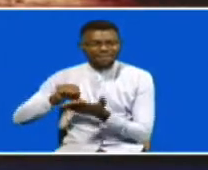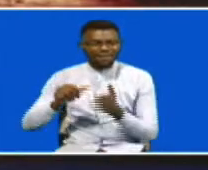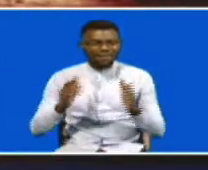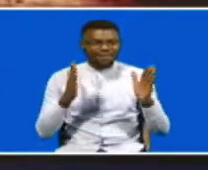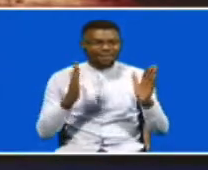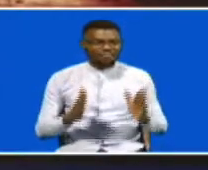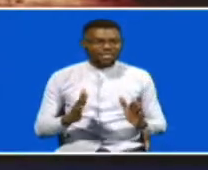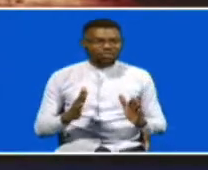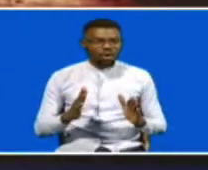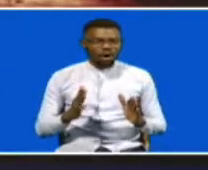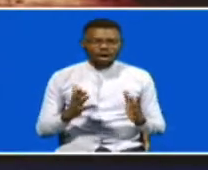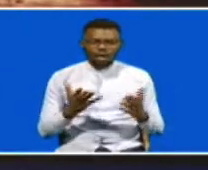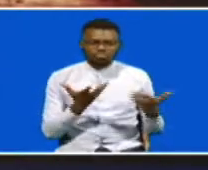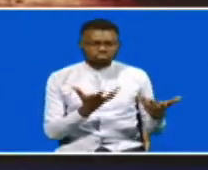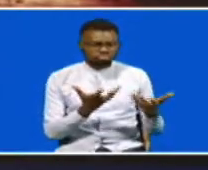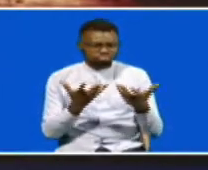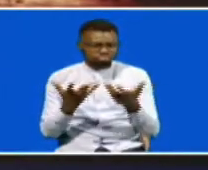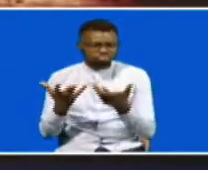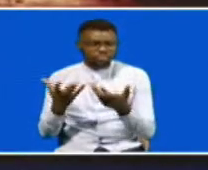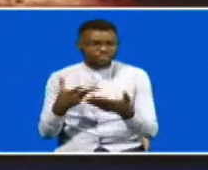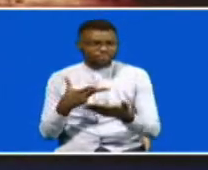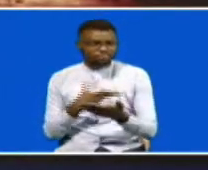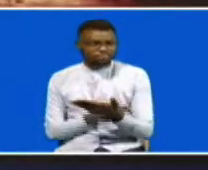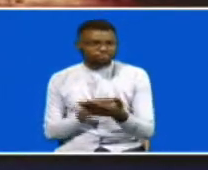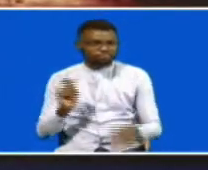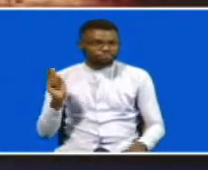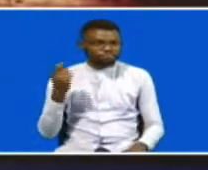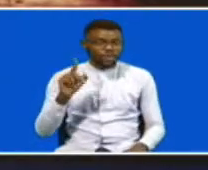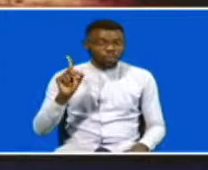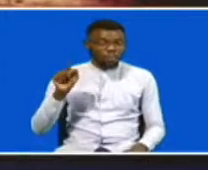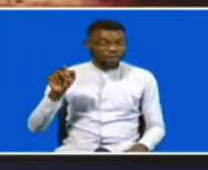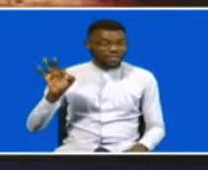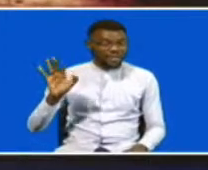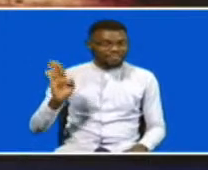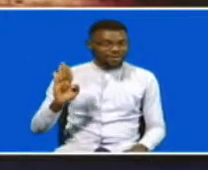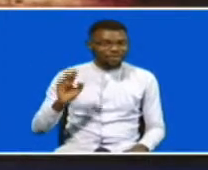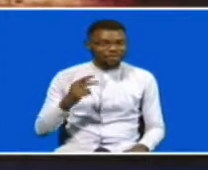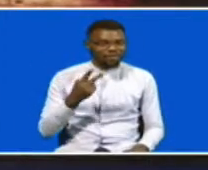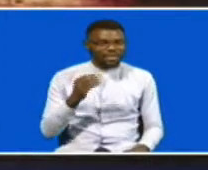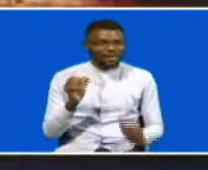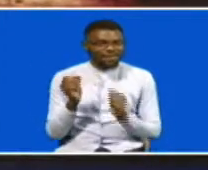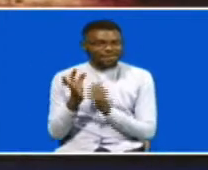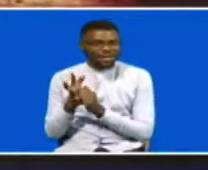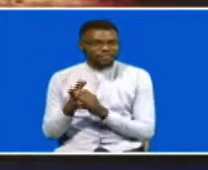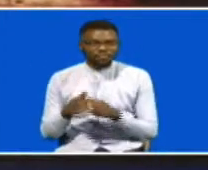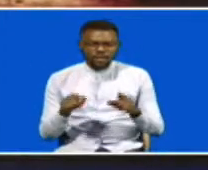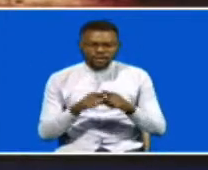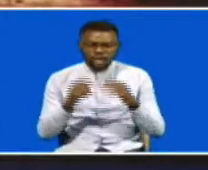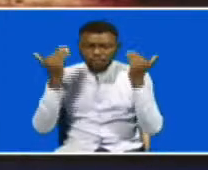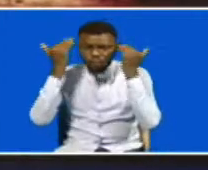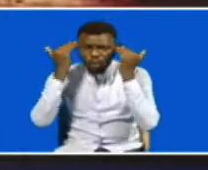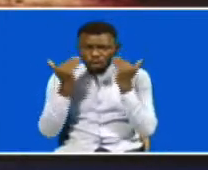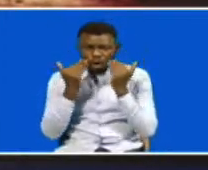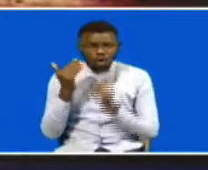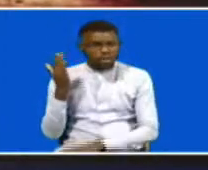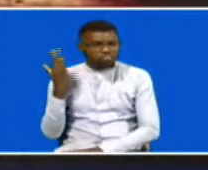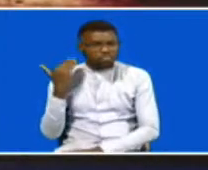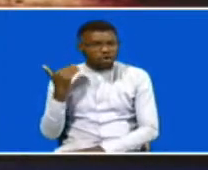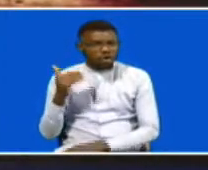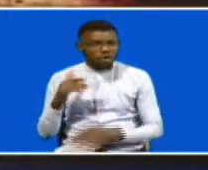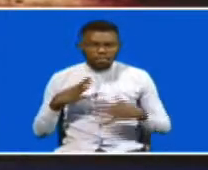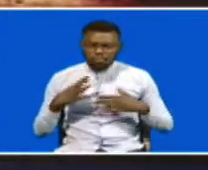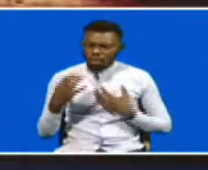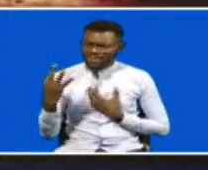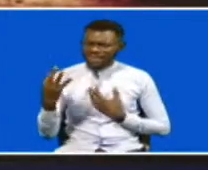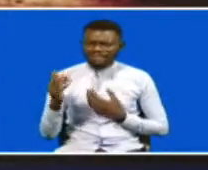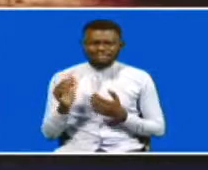and found guilty of trafficking narcotins to Kenya worth 1.3 billion shillings in 2014. The same court which had acquitted three Kenyan